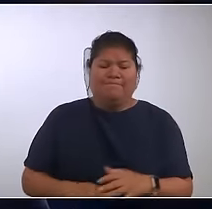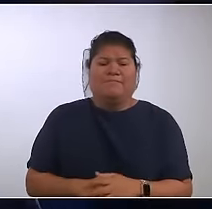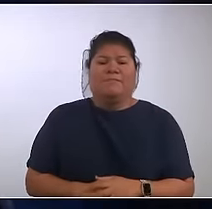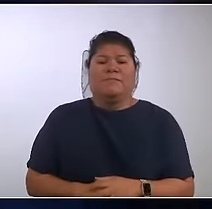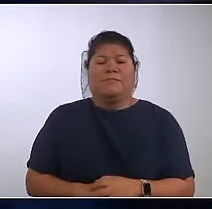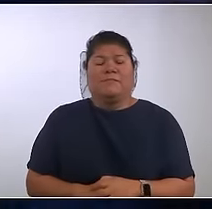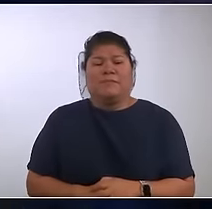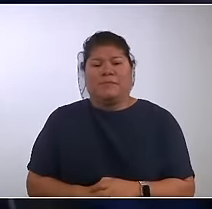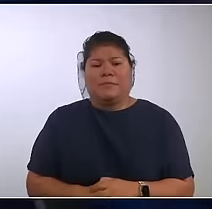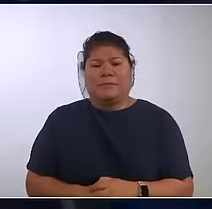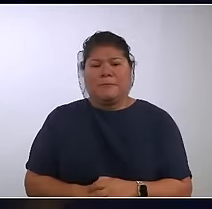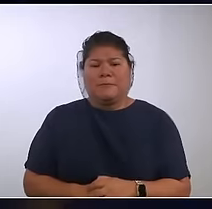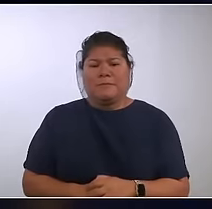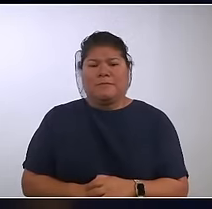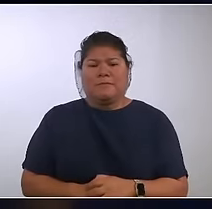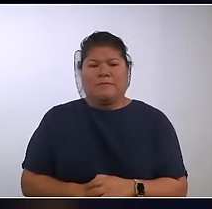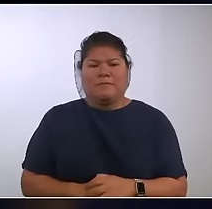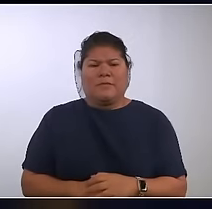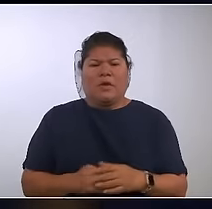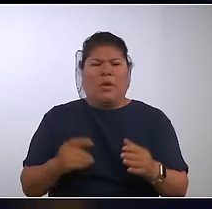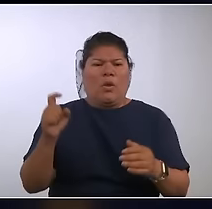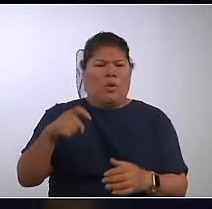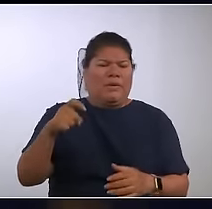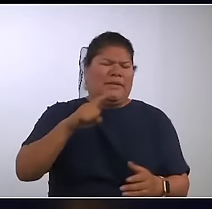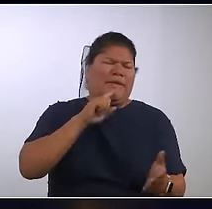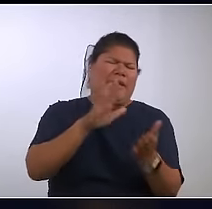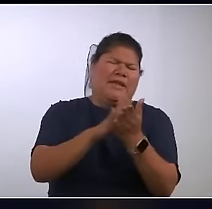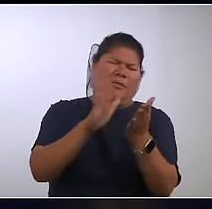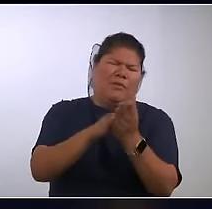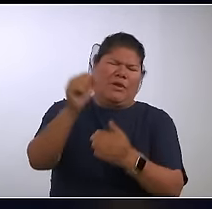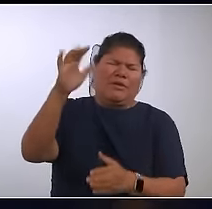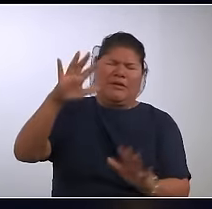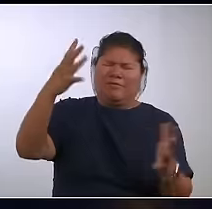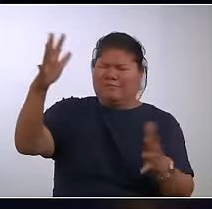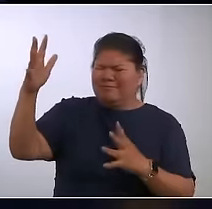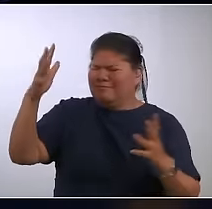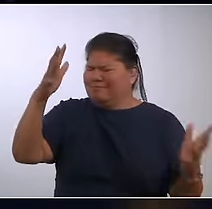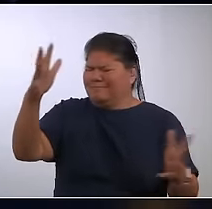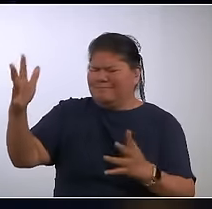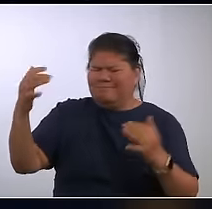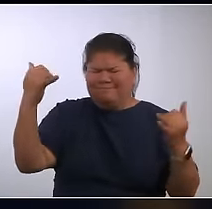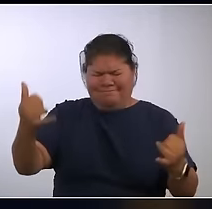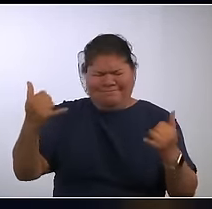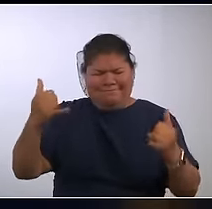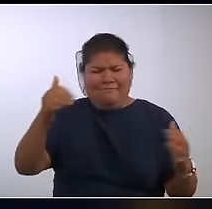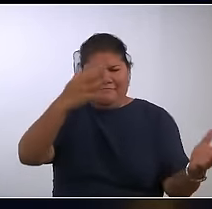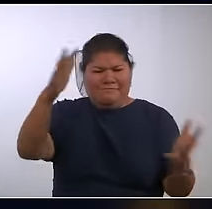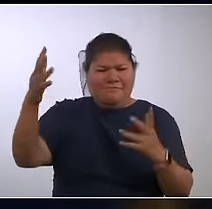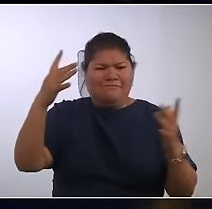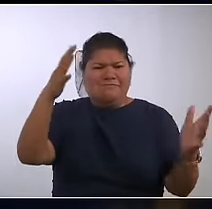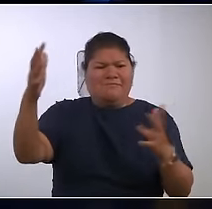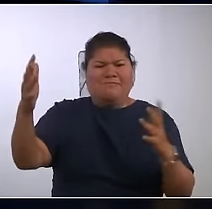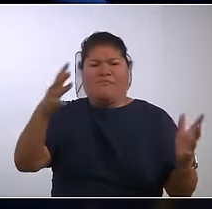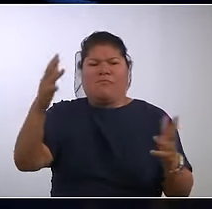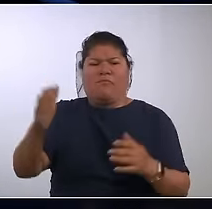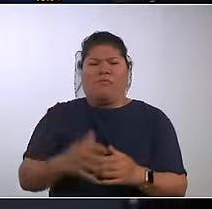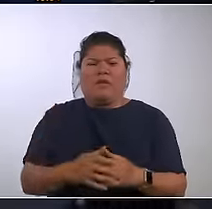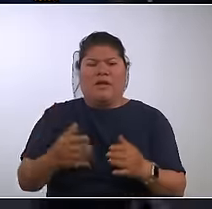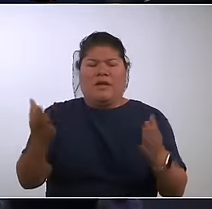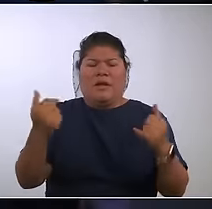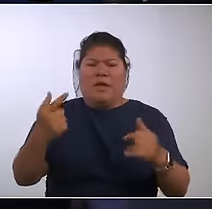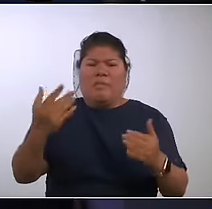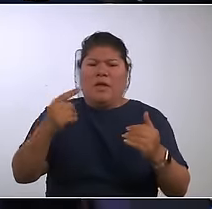faith in Christ Jesus. Oh, alguien necesita darle gloria a Dios en Somebody's este momento. Got to glorify God in this alguien